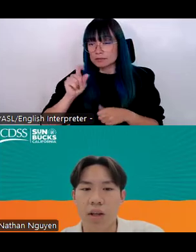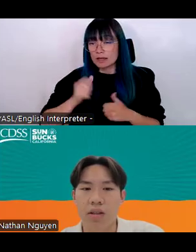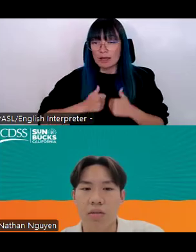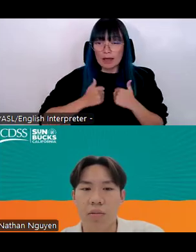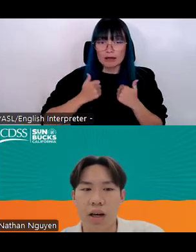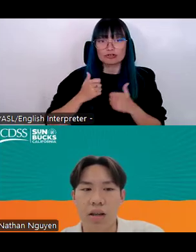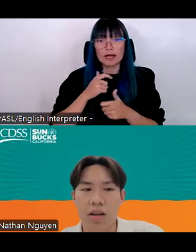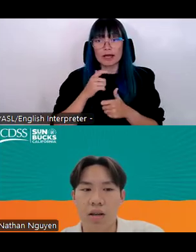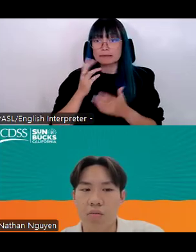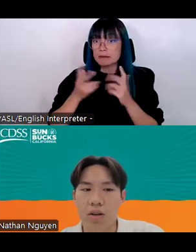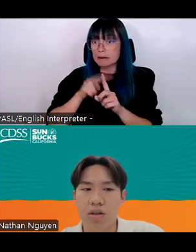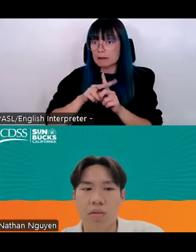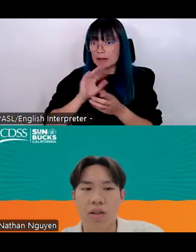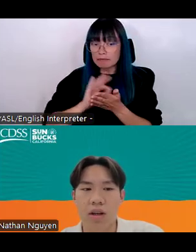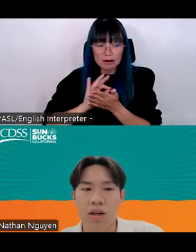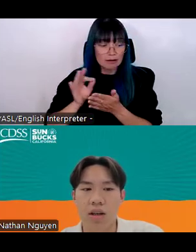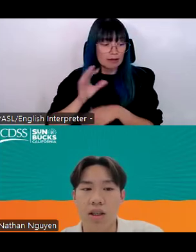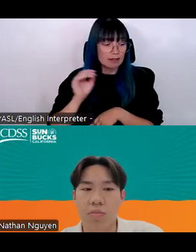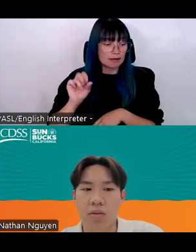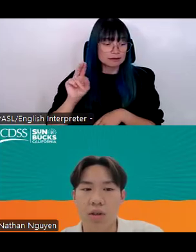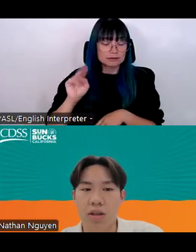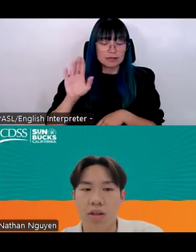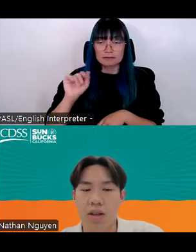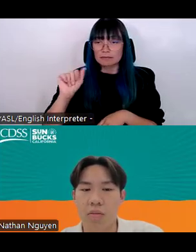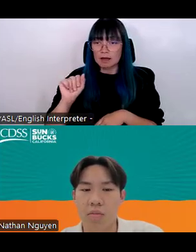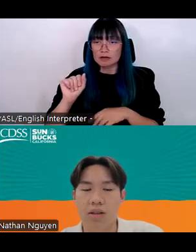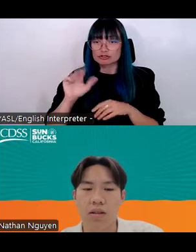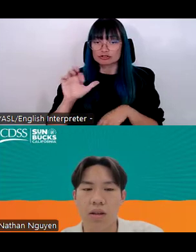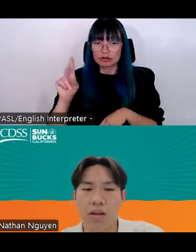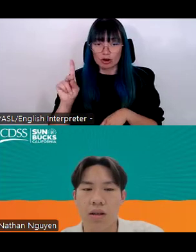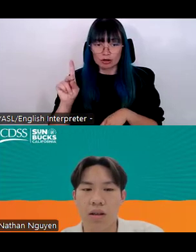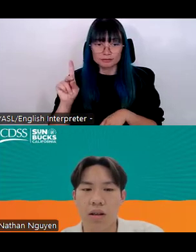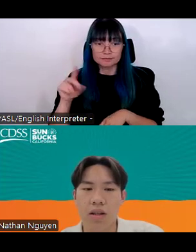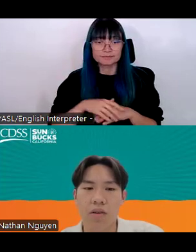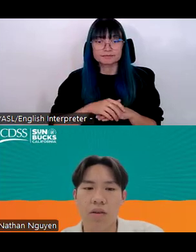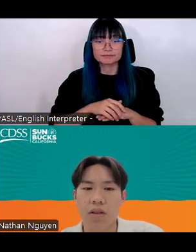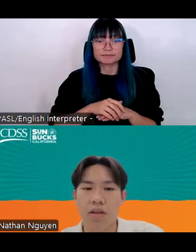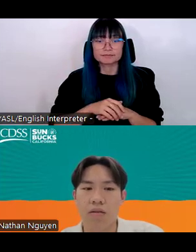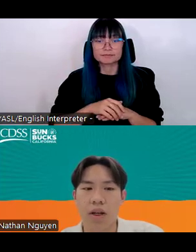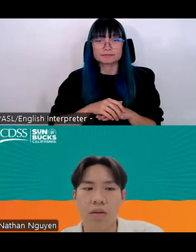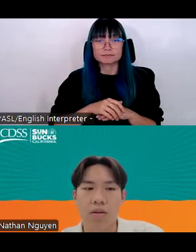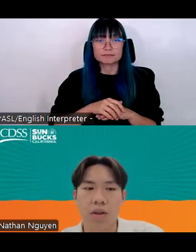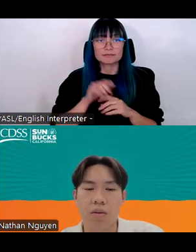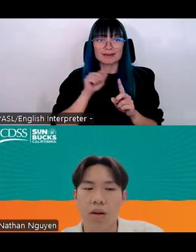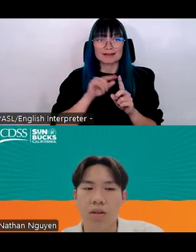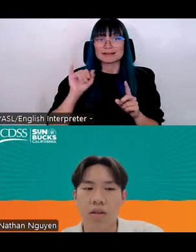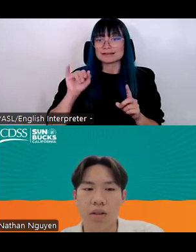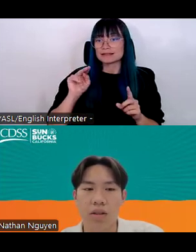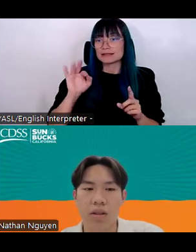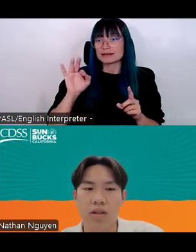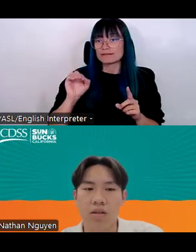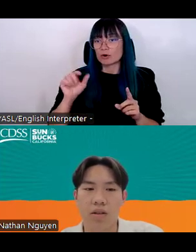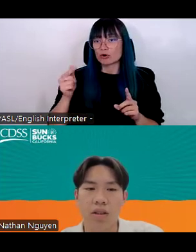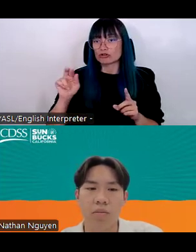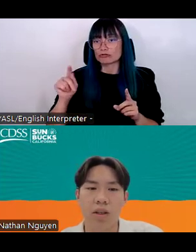Medi-Cal May Need to Apply, Pin Your Sunbucks card, and expungement campaigns. These infographics are available in multiple language